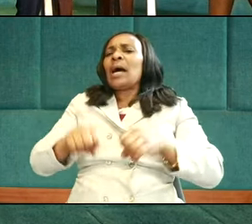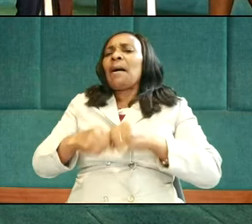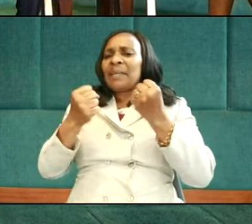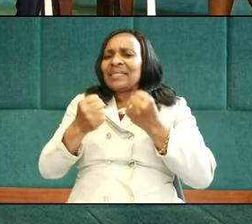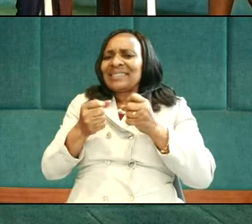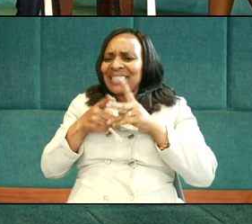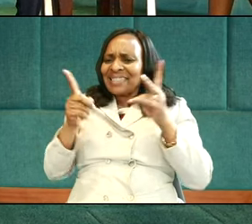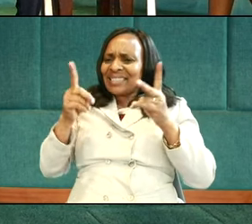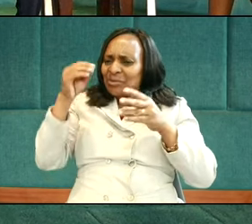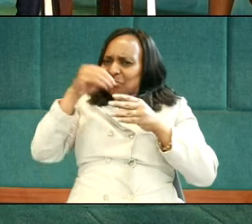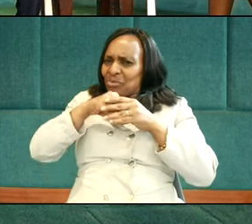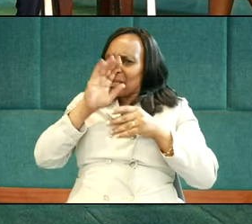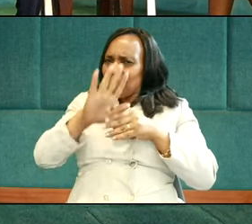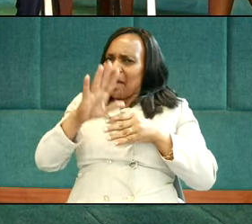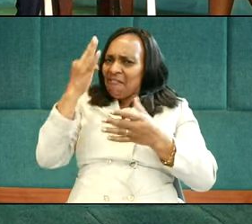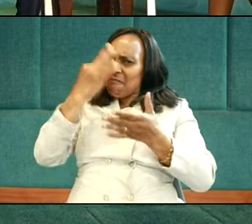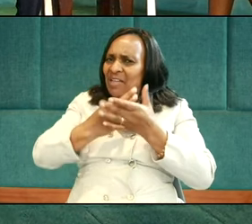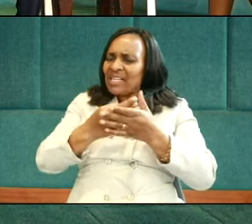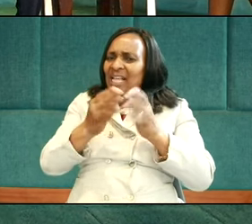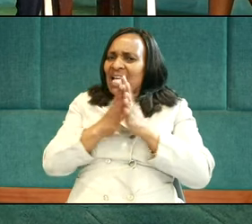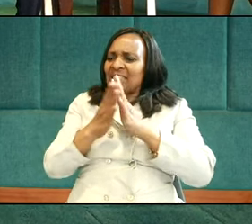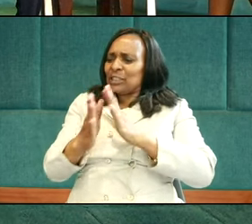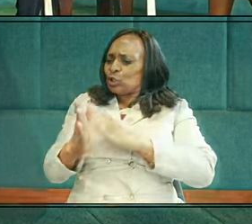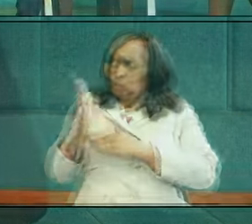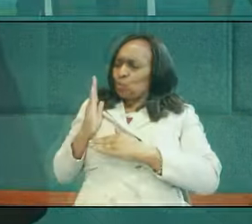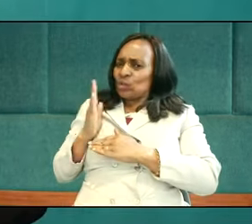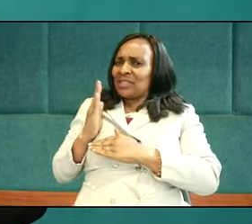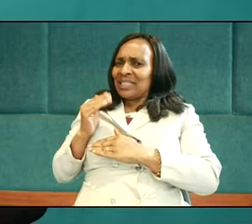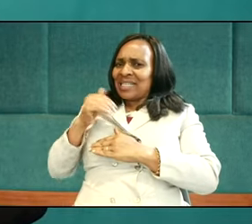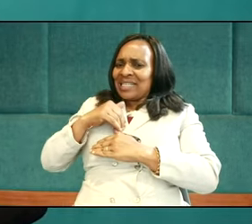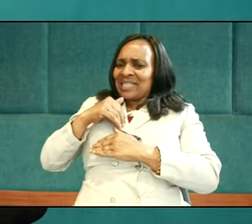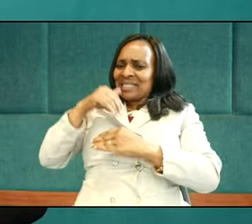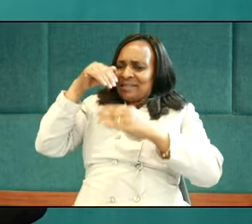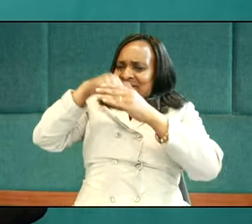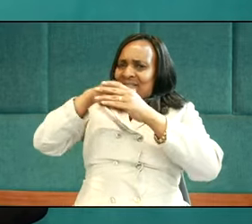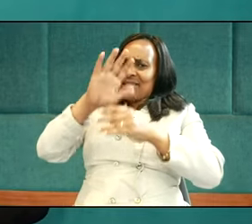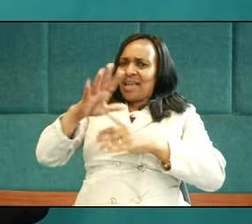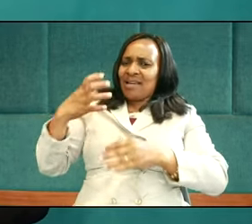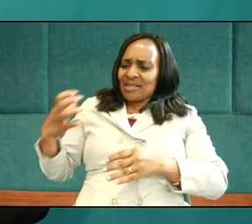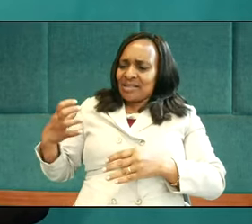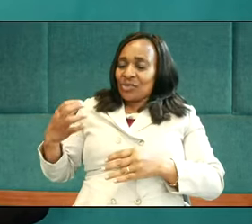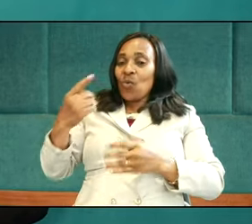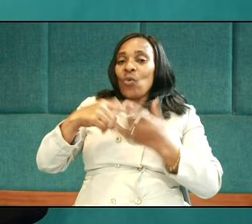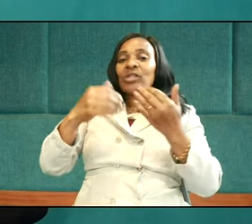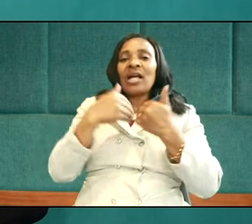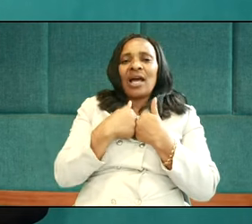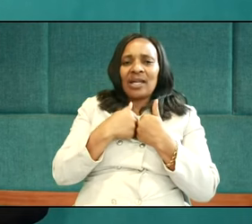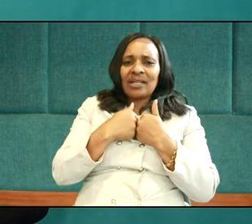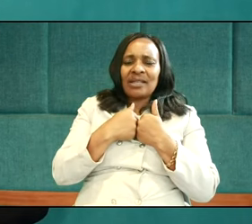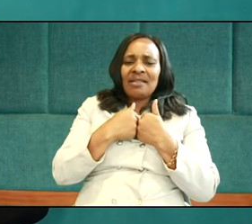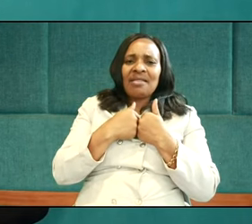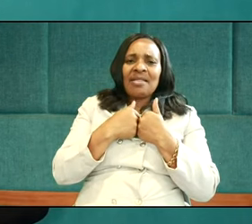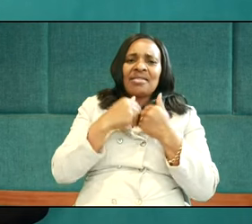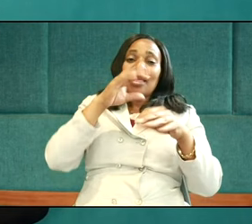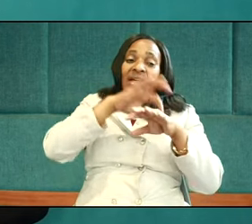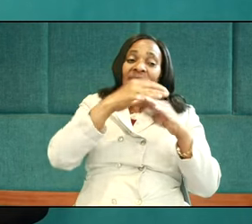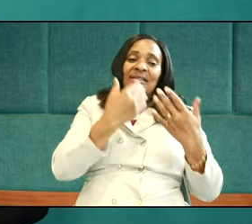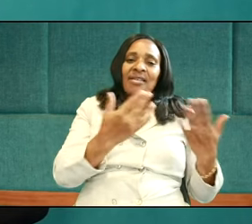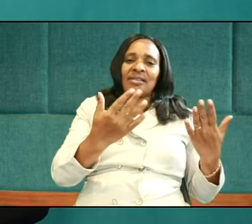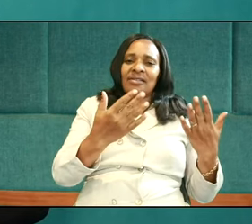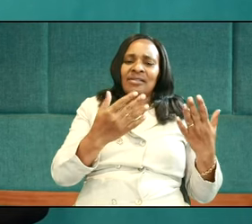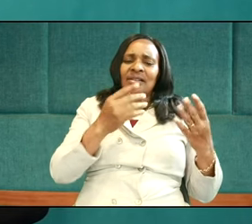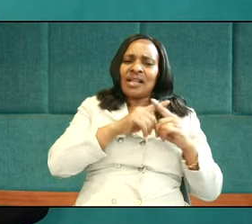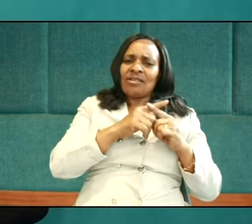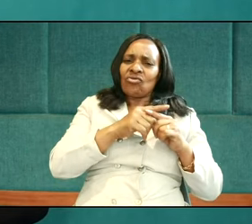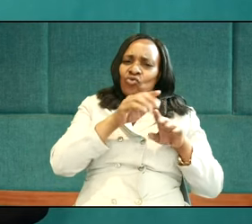happened is he started to put his faith and his security mm-hmm. into his riches. Mm-hmm. into what he had, the material things. Yeah. And